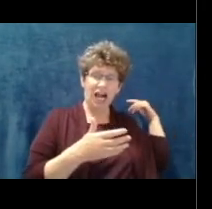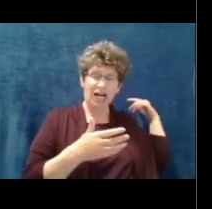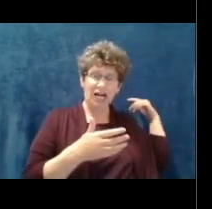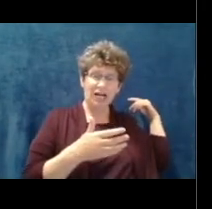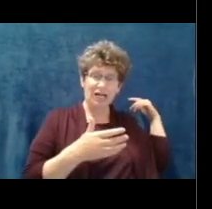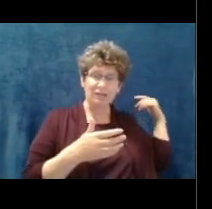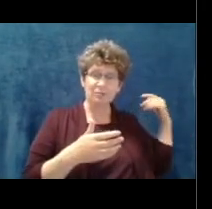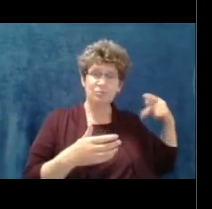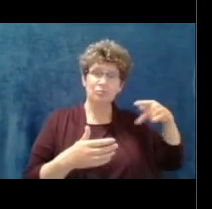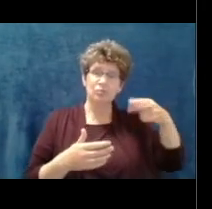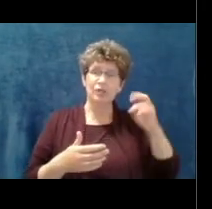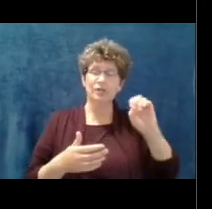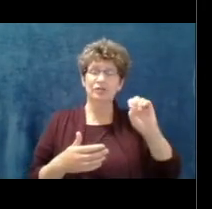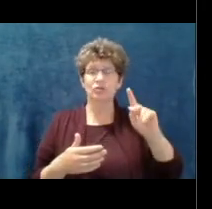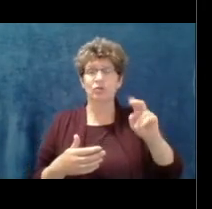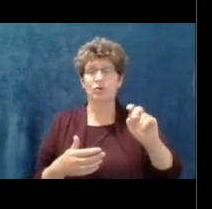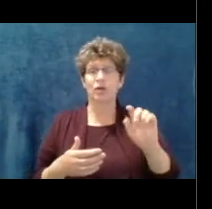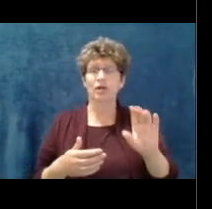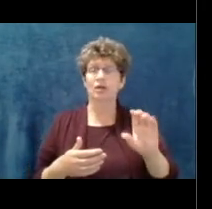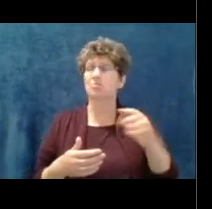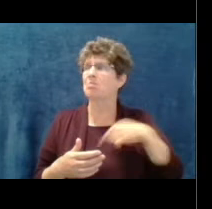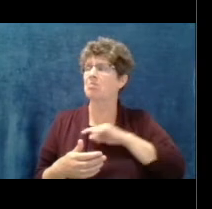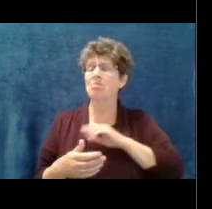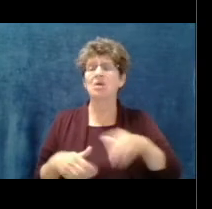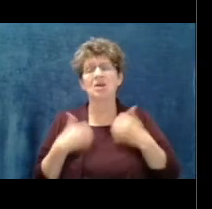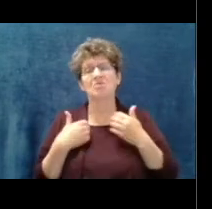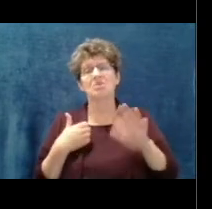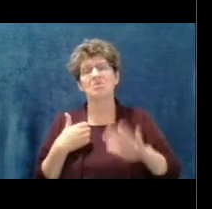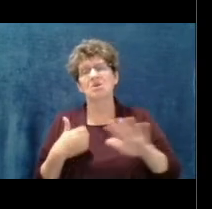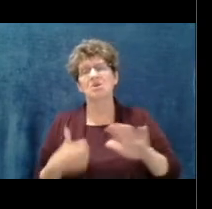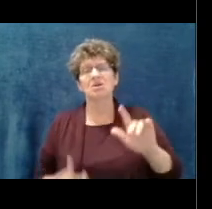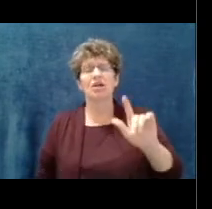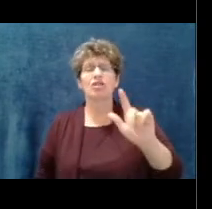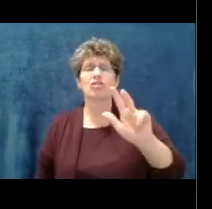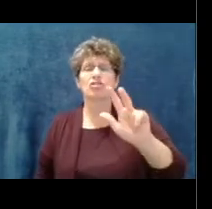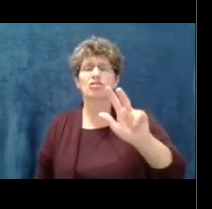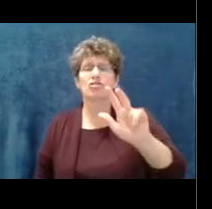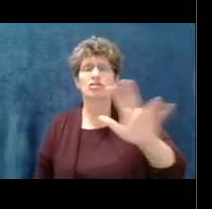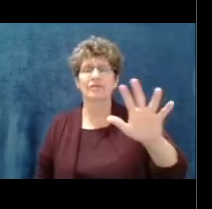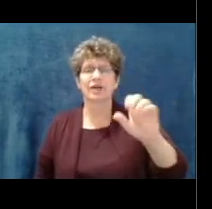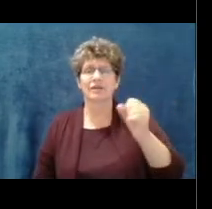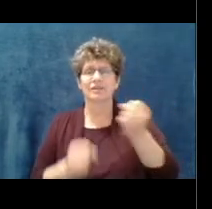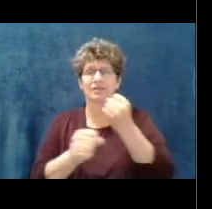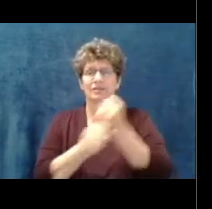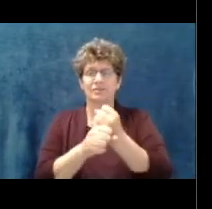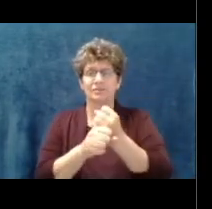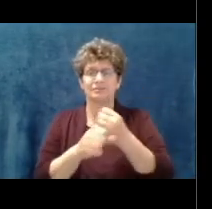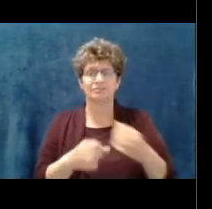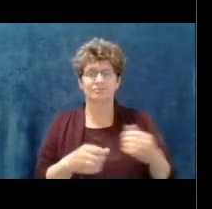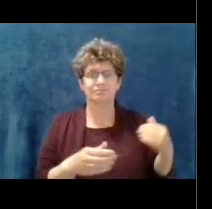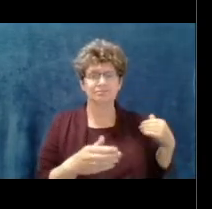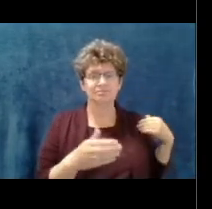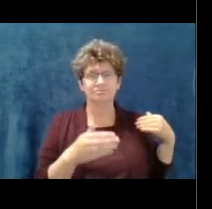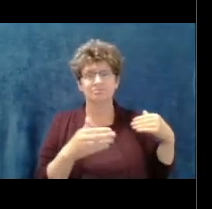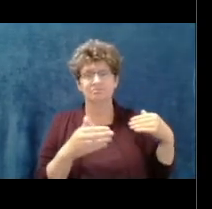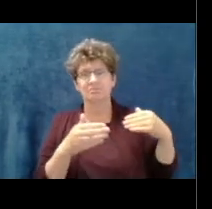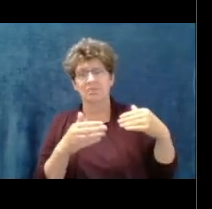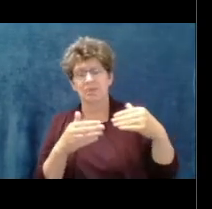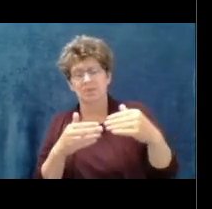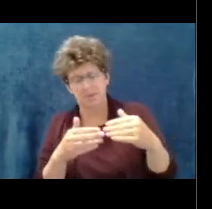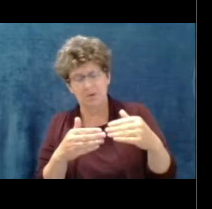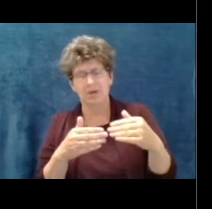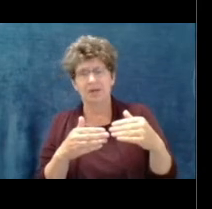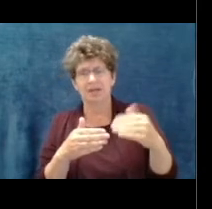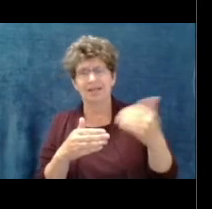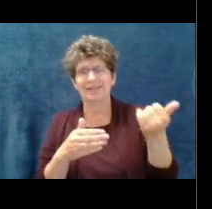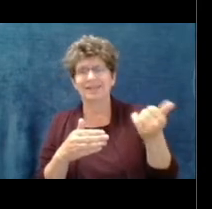35 years. Fast forward to the 20th century, 1900, we've made some gains. We're up to